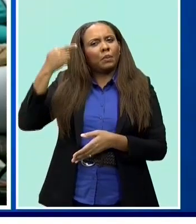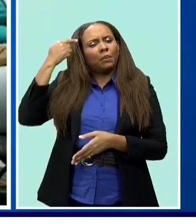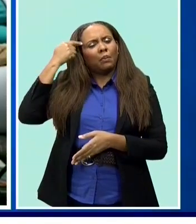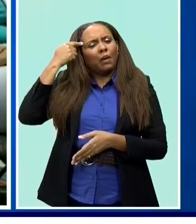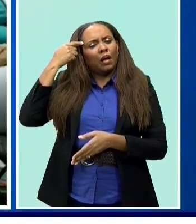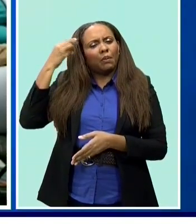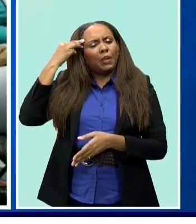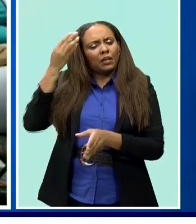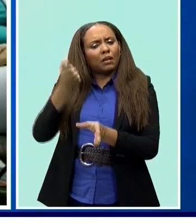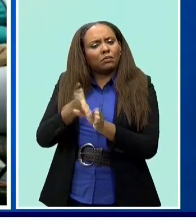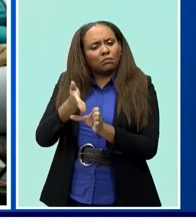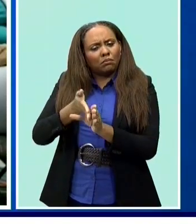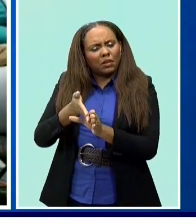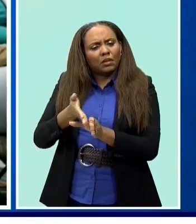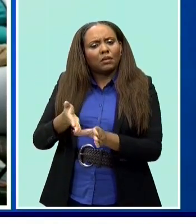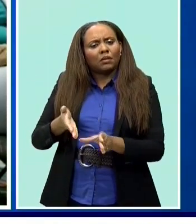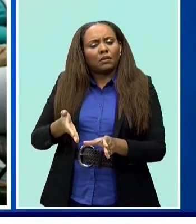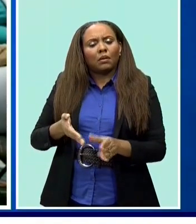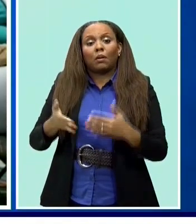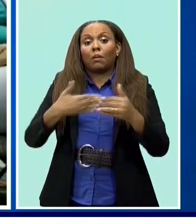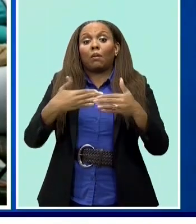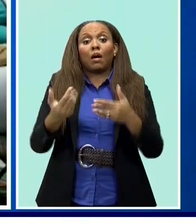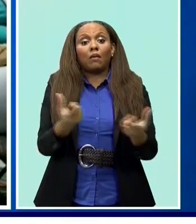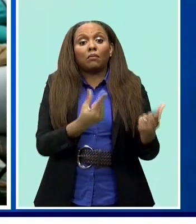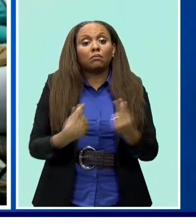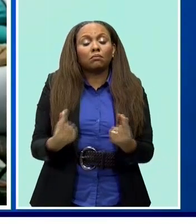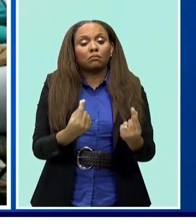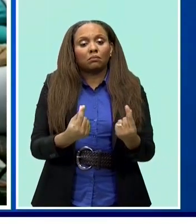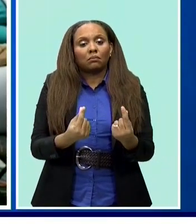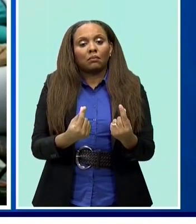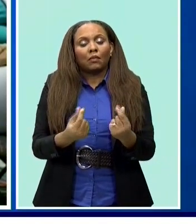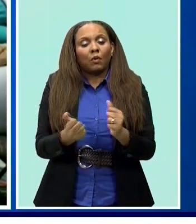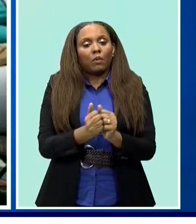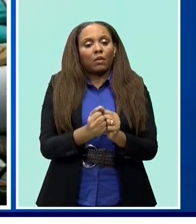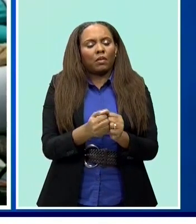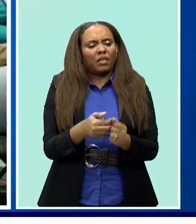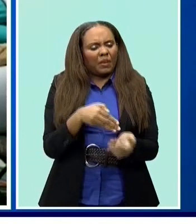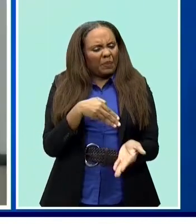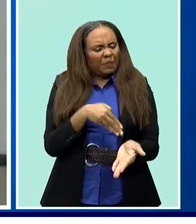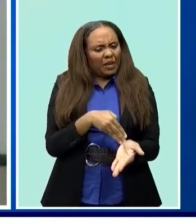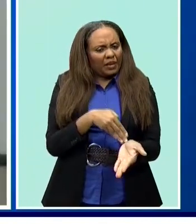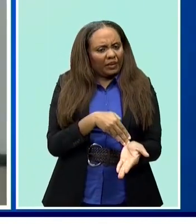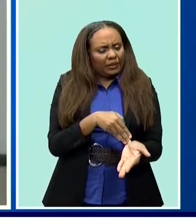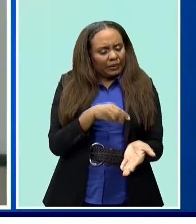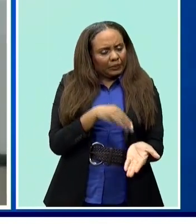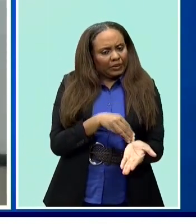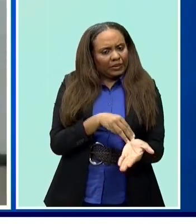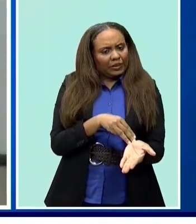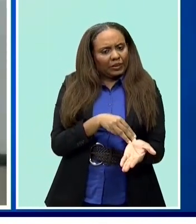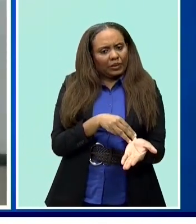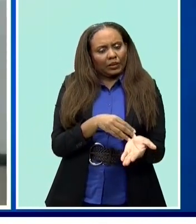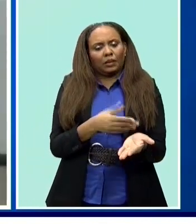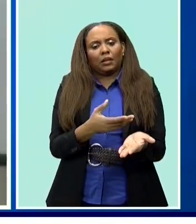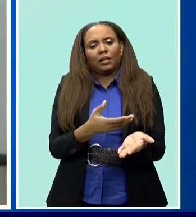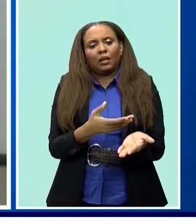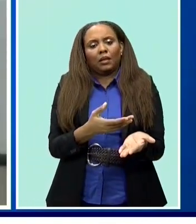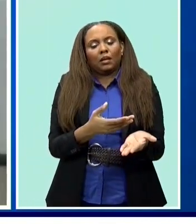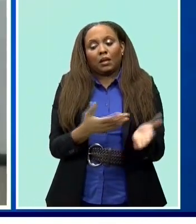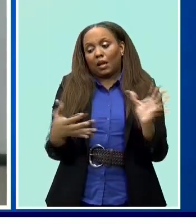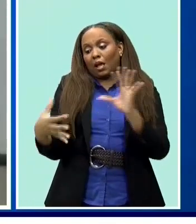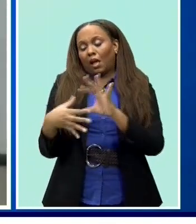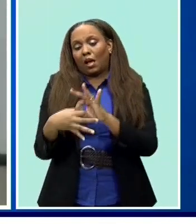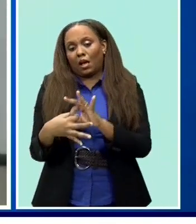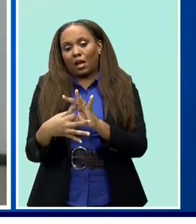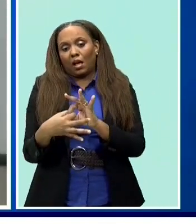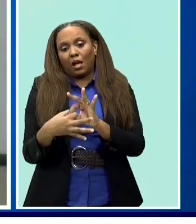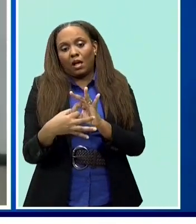need to ensure that whatever we do with the medical teams in the field hospital is also linked with the psychological first aid